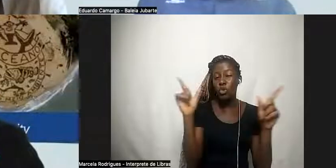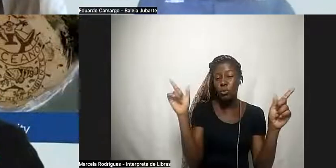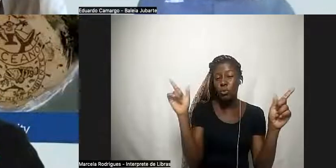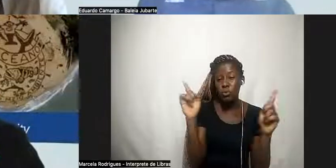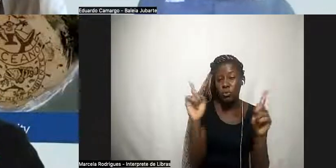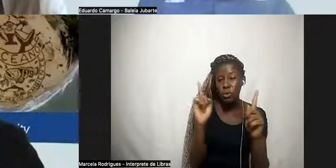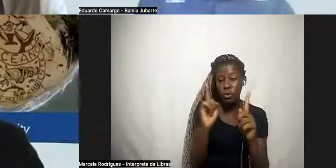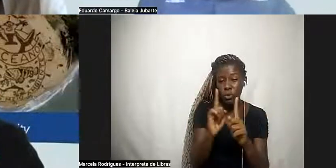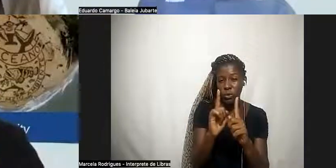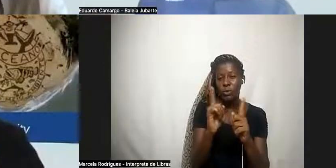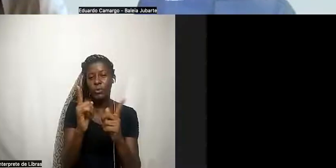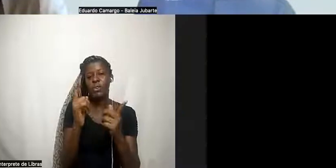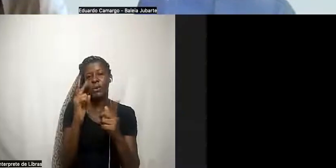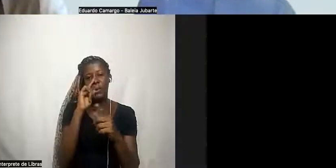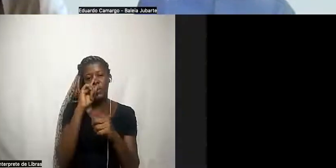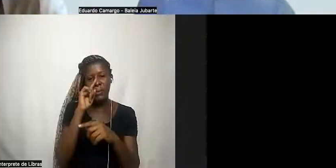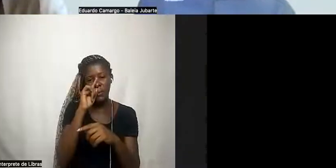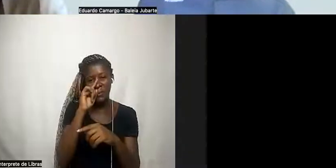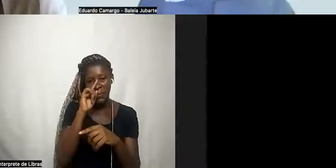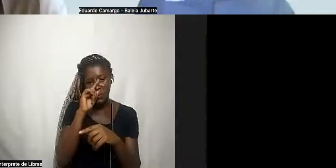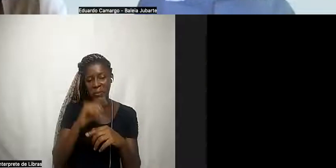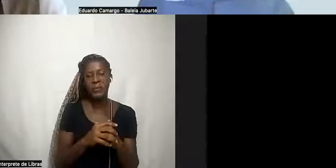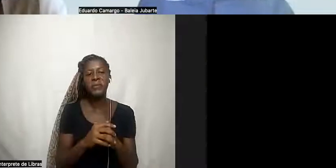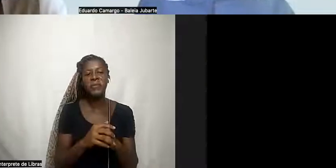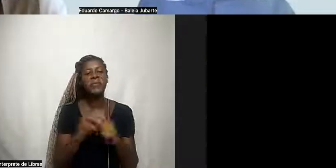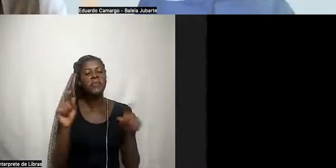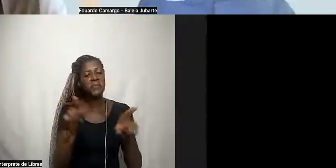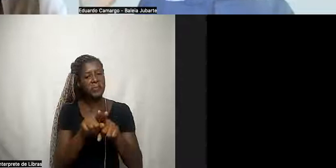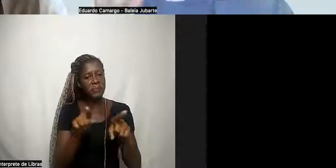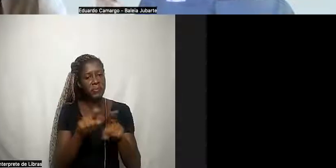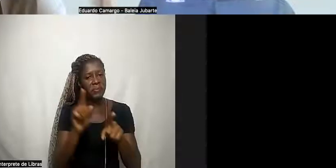Eduardo, you can explain. No, you can continue.